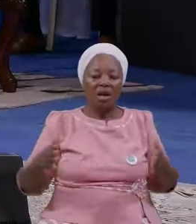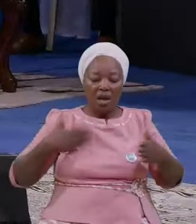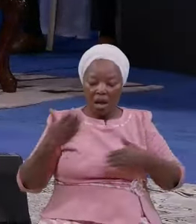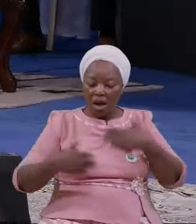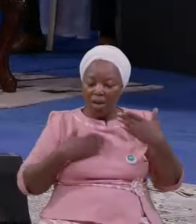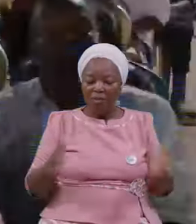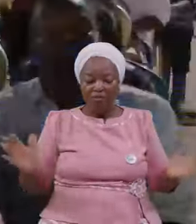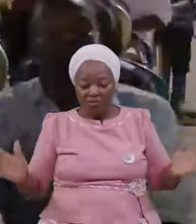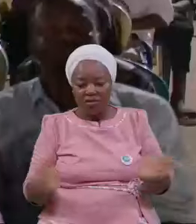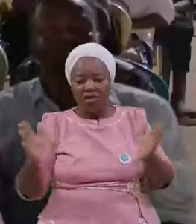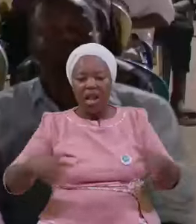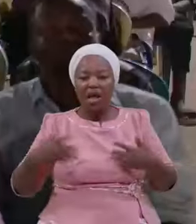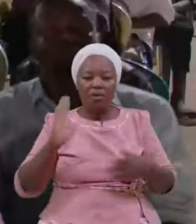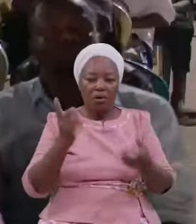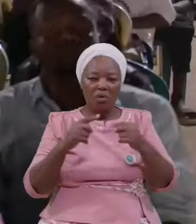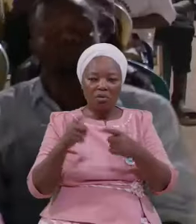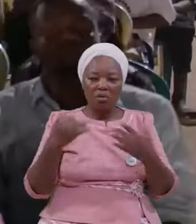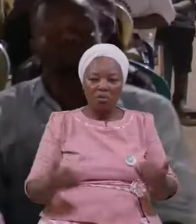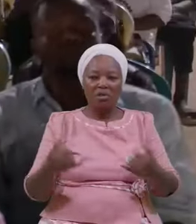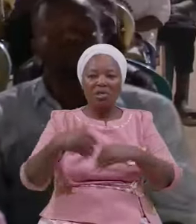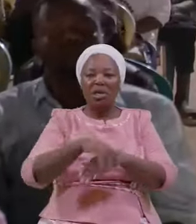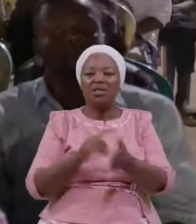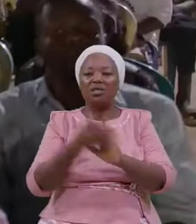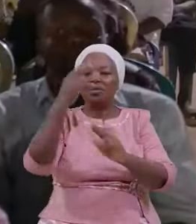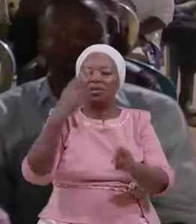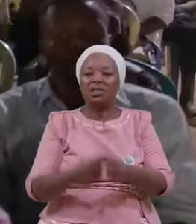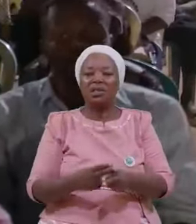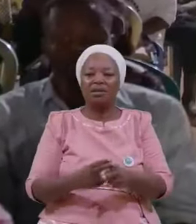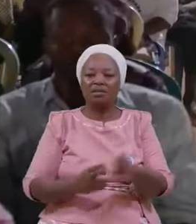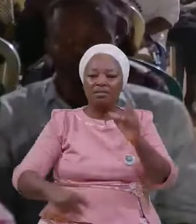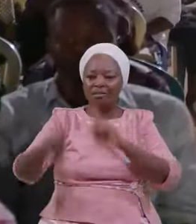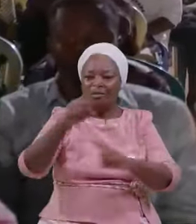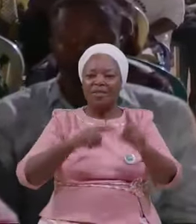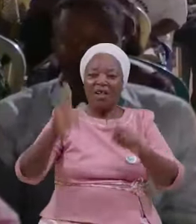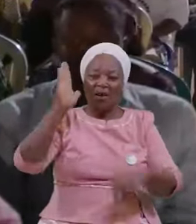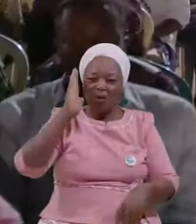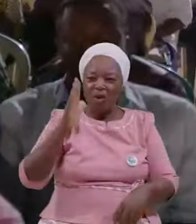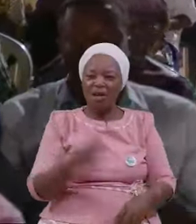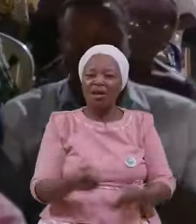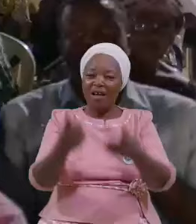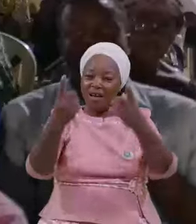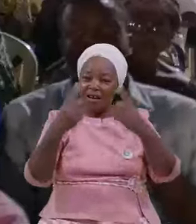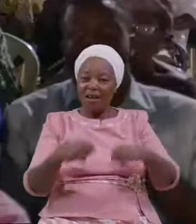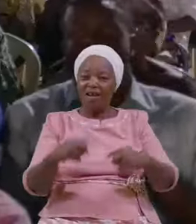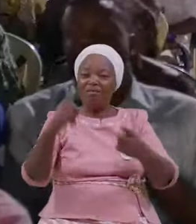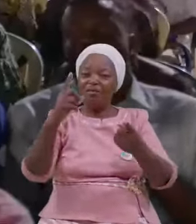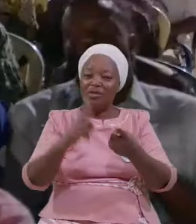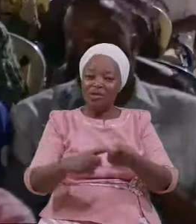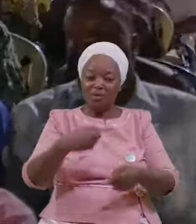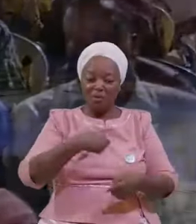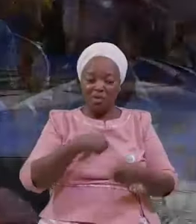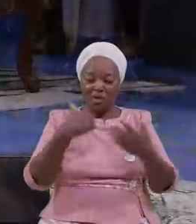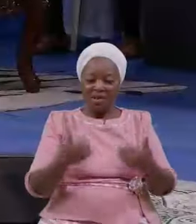come to you tonight. Will come to me tonight. Says the